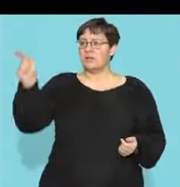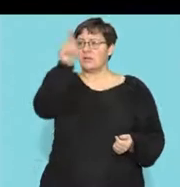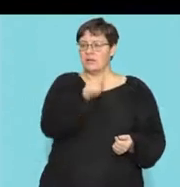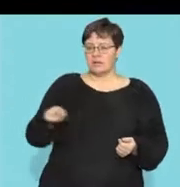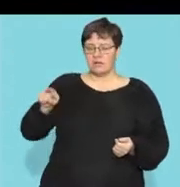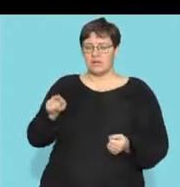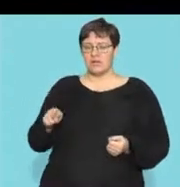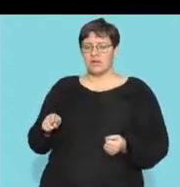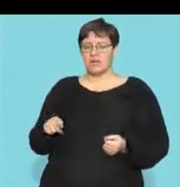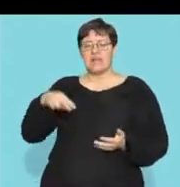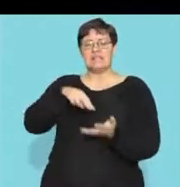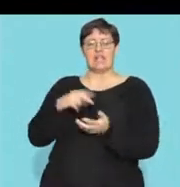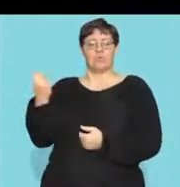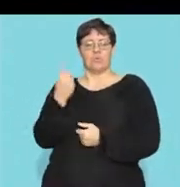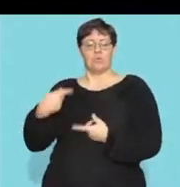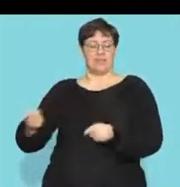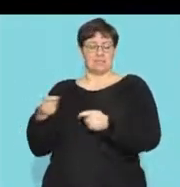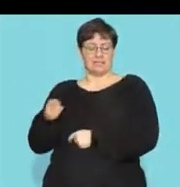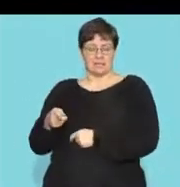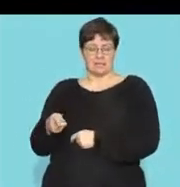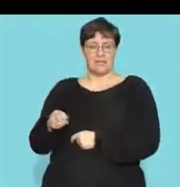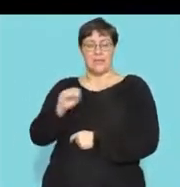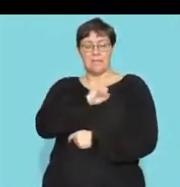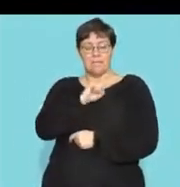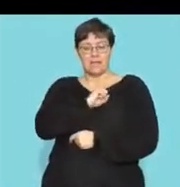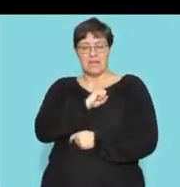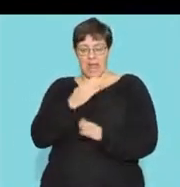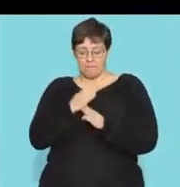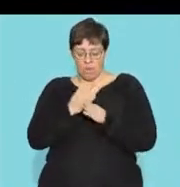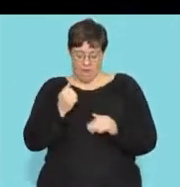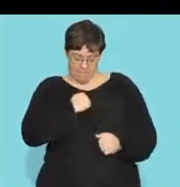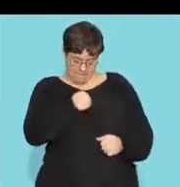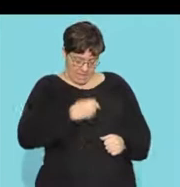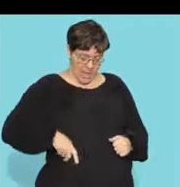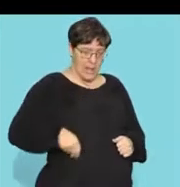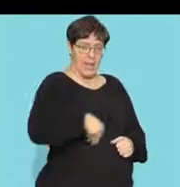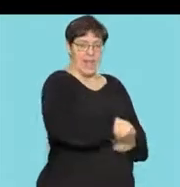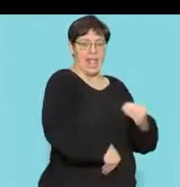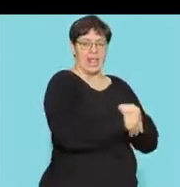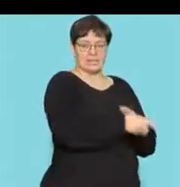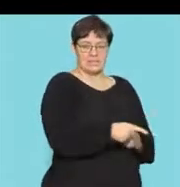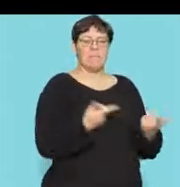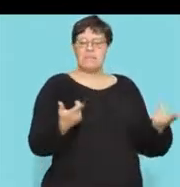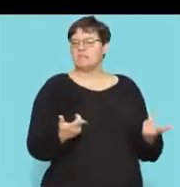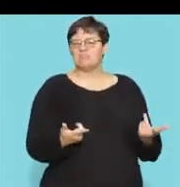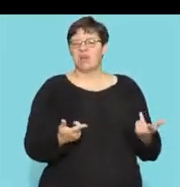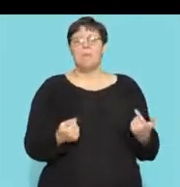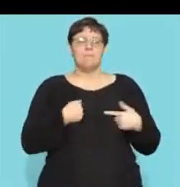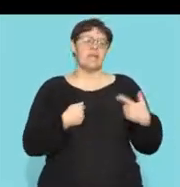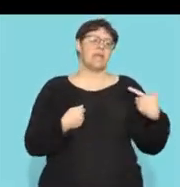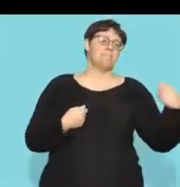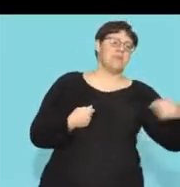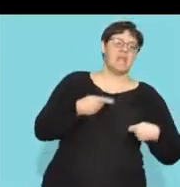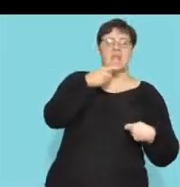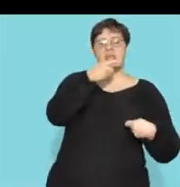expense, namely the employer's contribution. What is this here? These are the perks that we give to our employees.